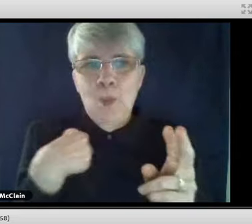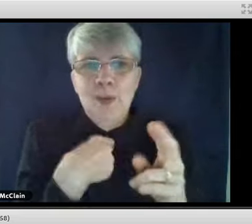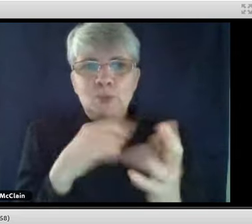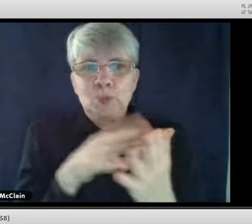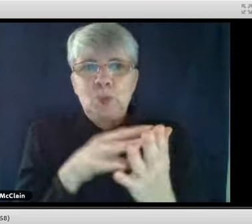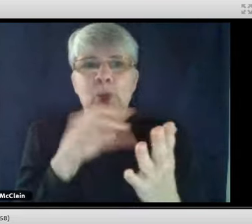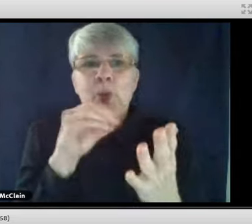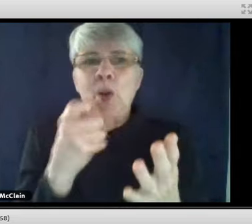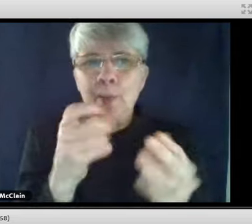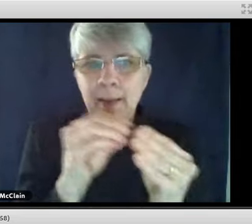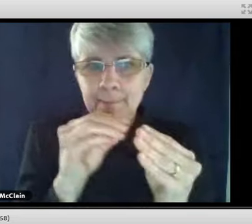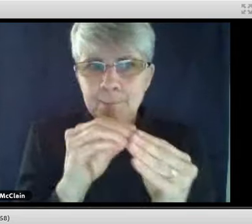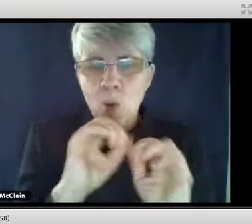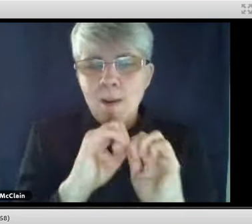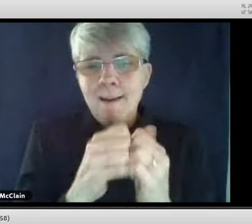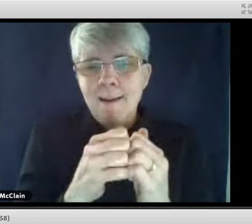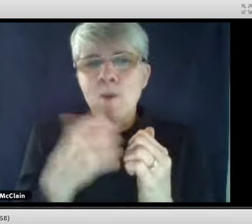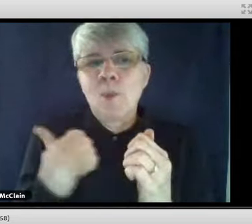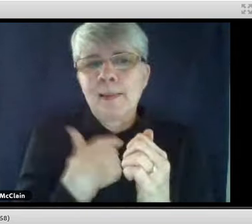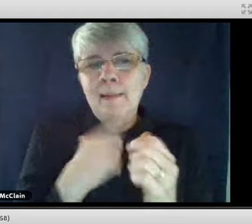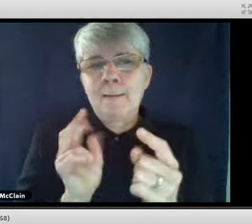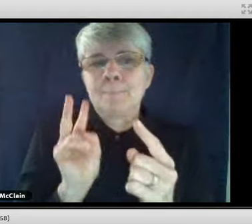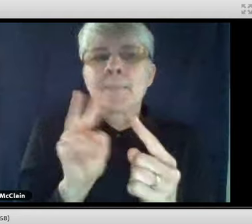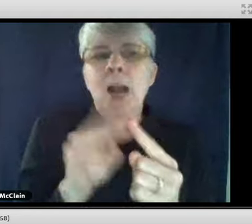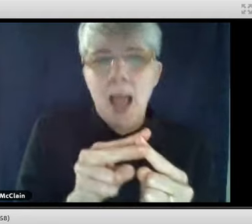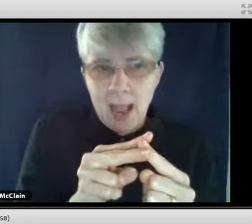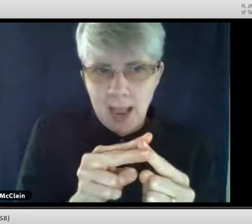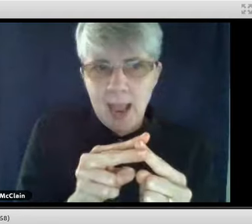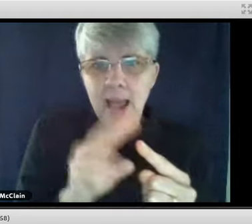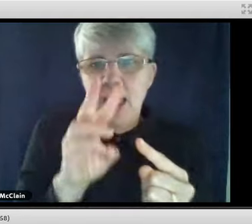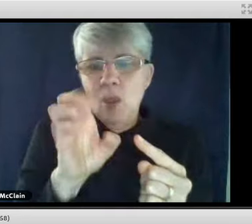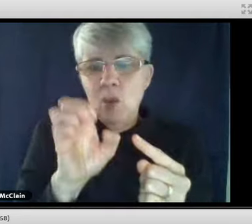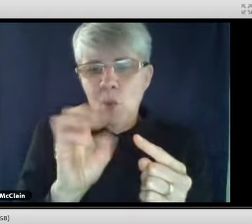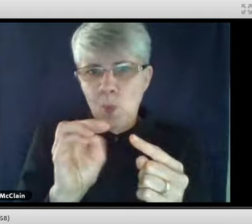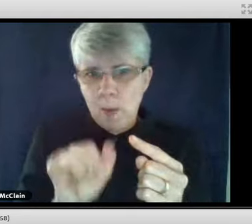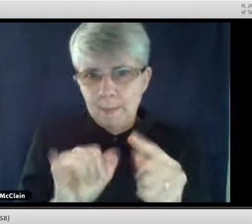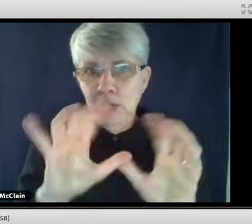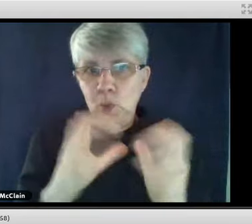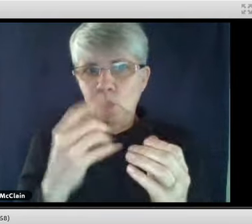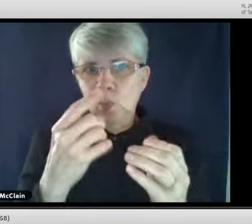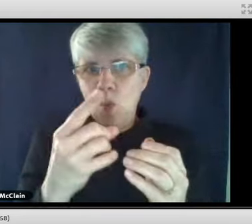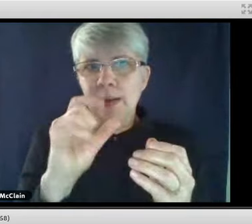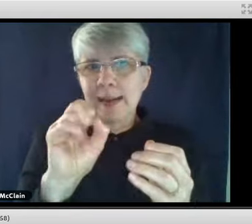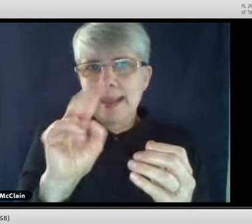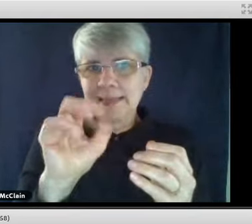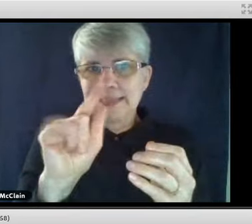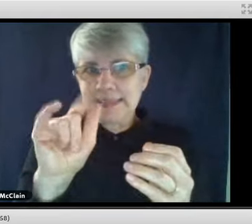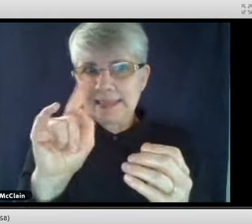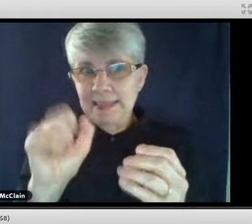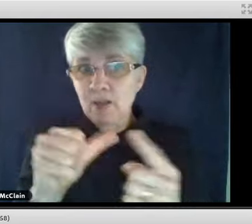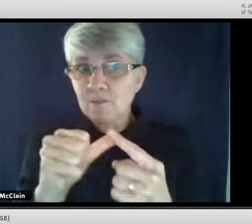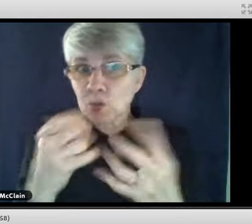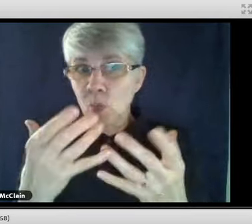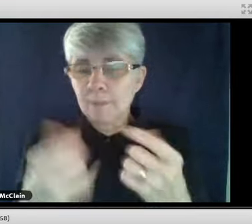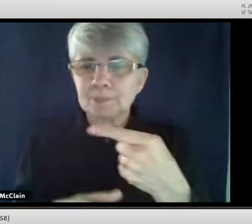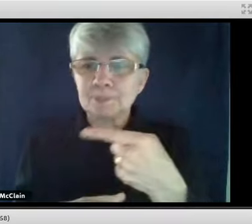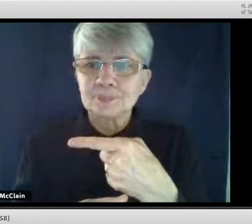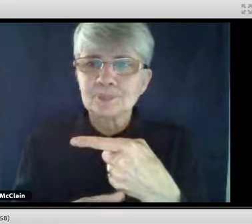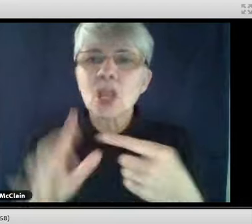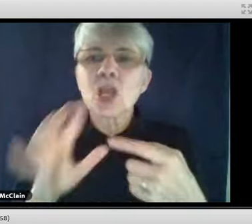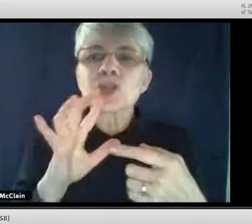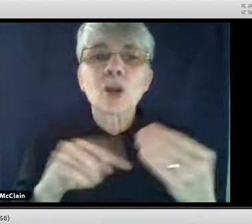learn a little bit more about how we can apply WEMI, okay, the Group 1 entities. So first, let's talk